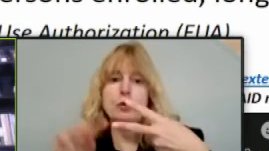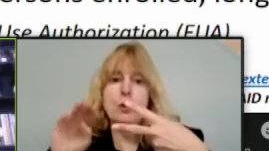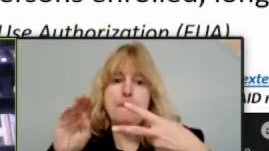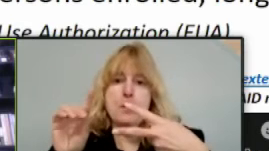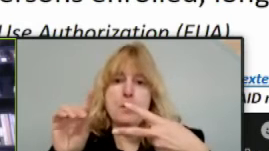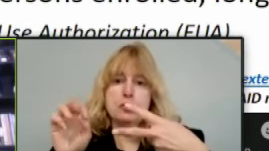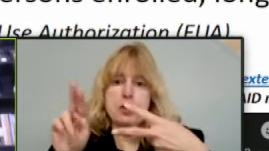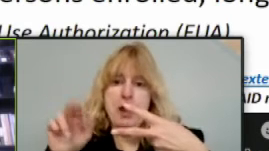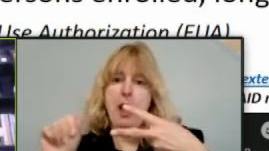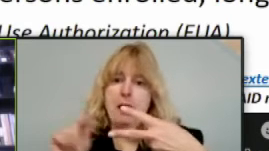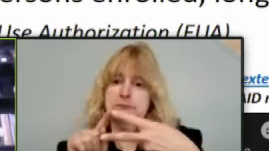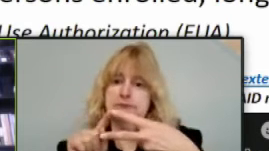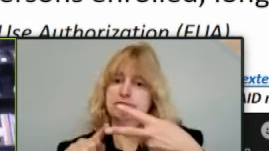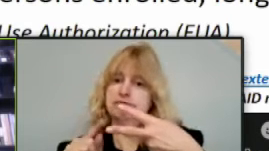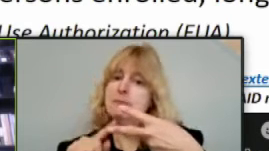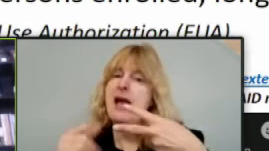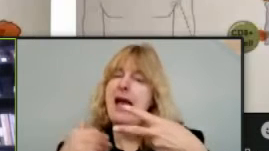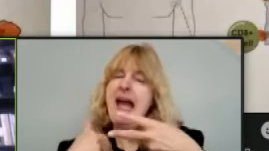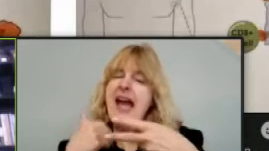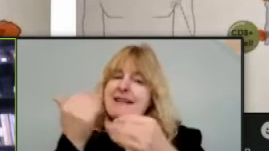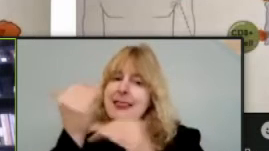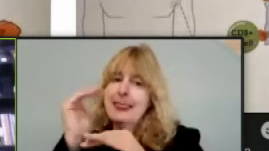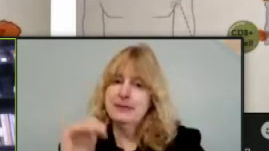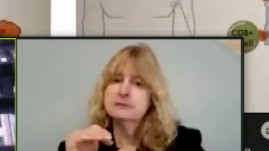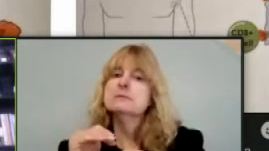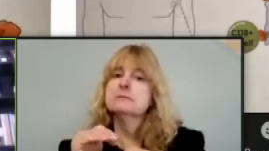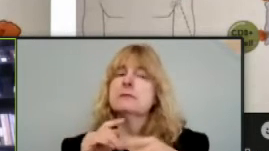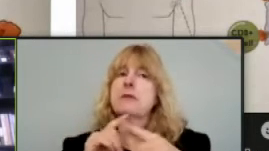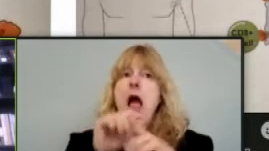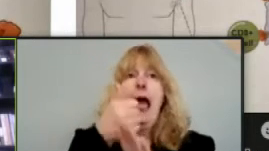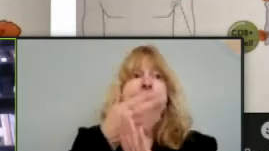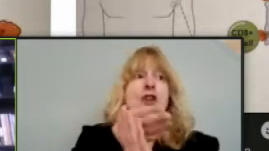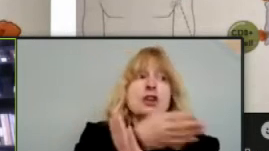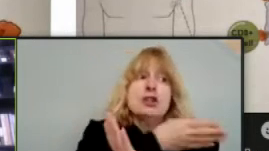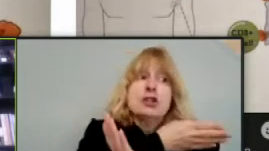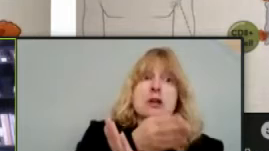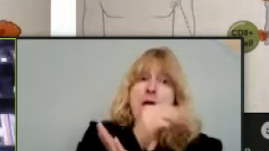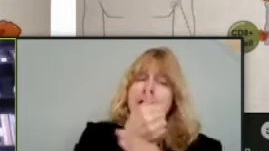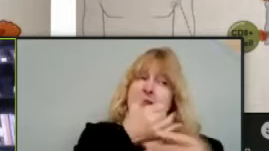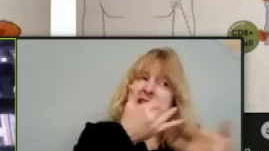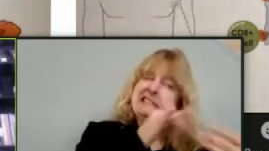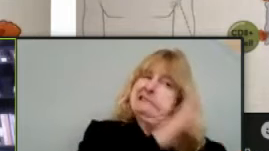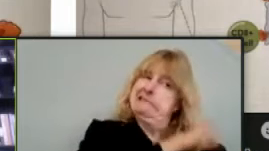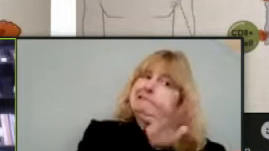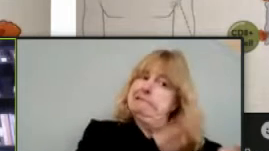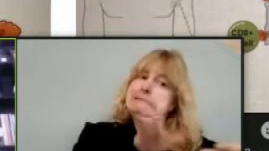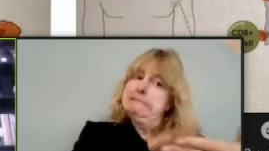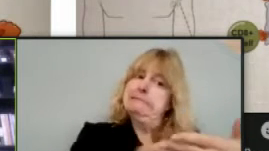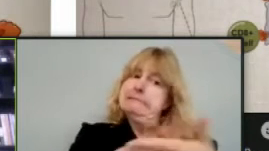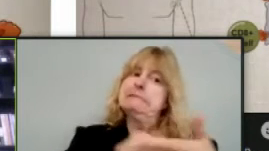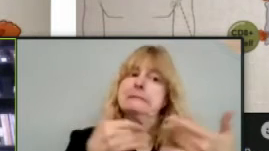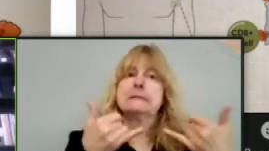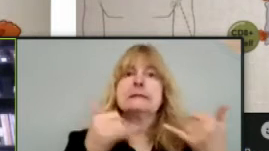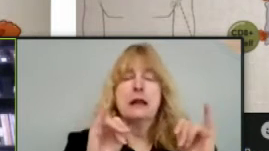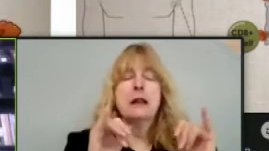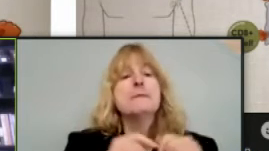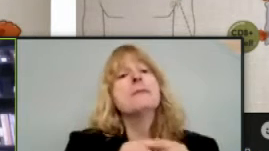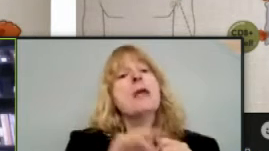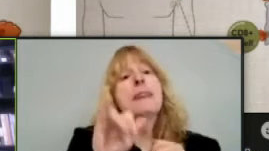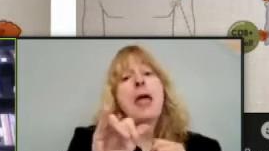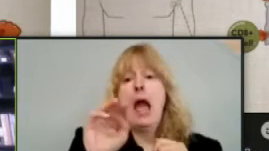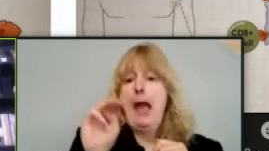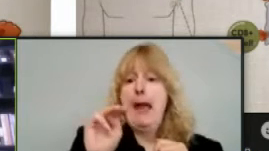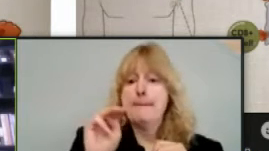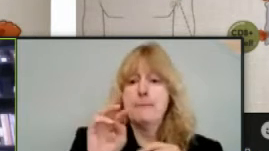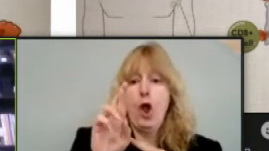restrictions to that, which we can talk about later. What you need to know about the vaccines, these are lipid vaccines. They're in